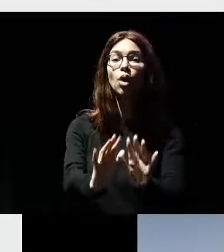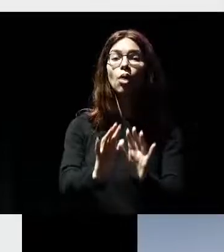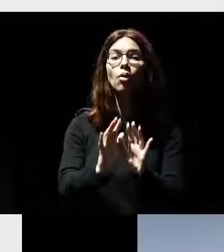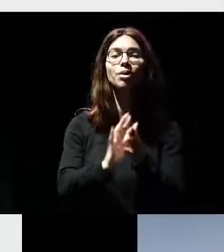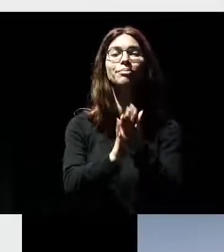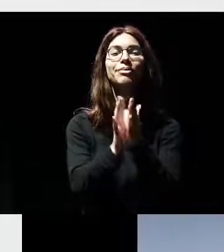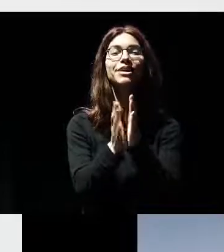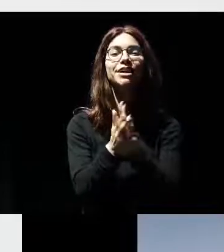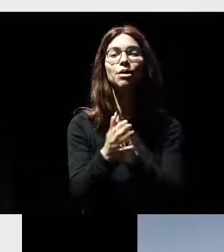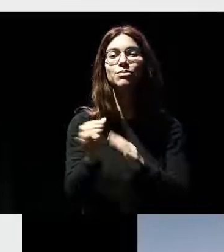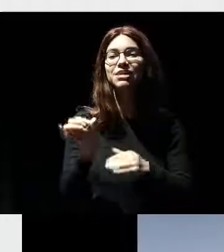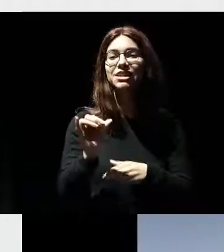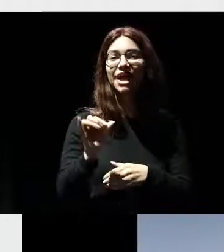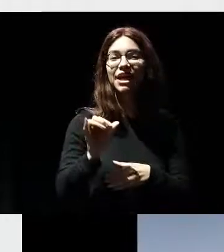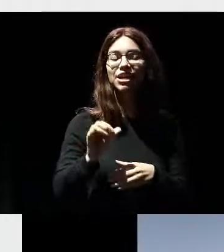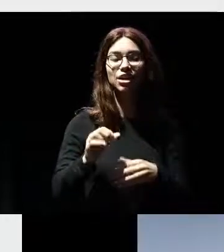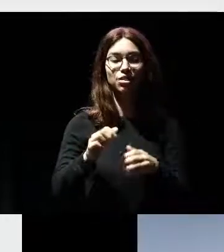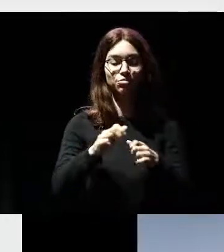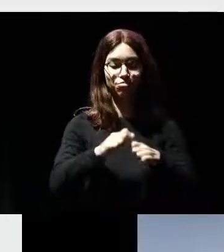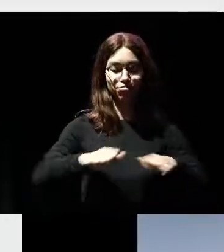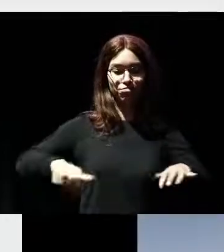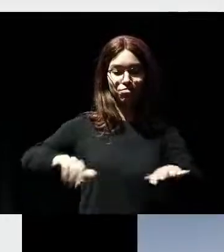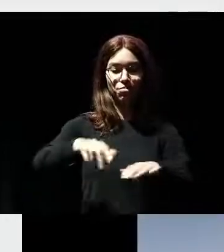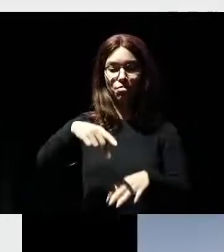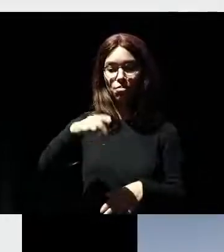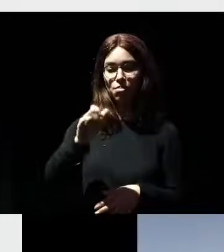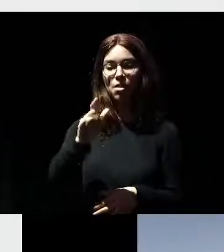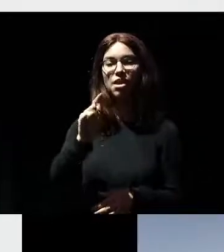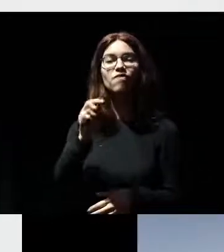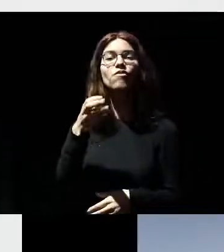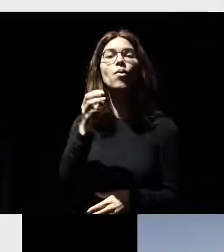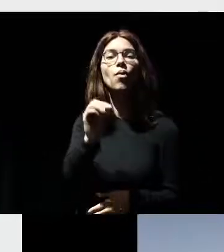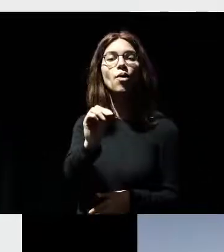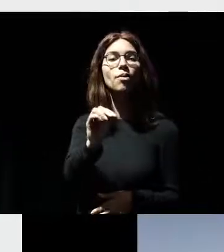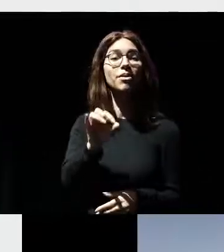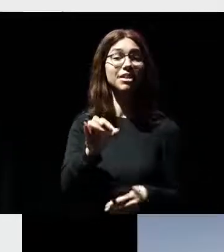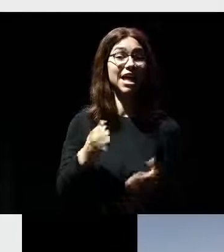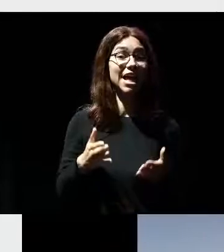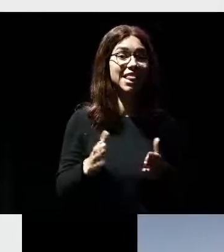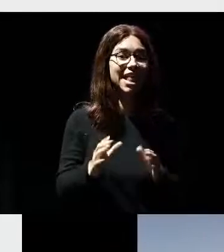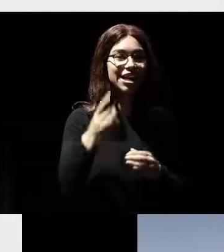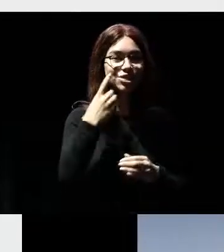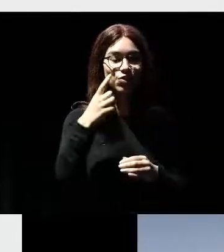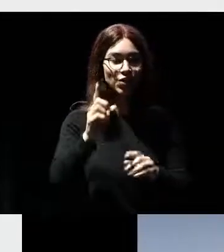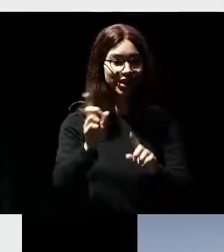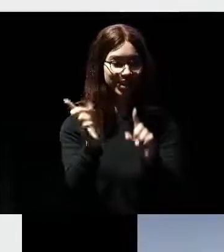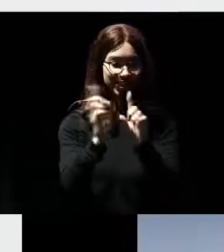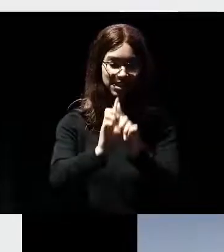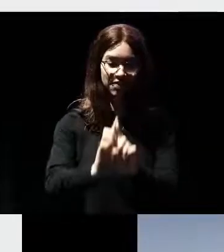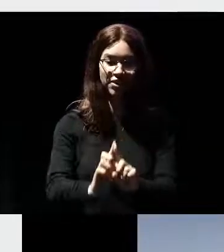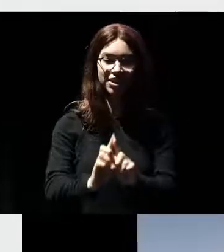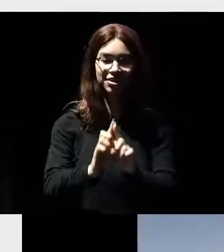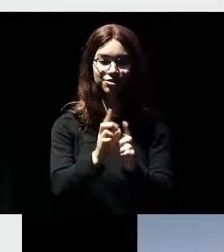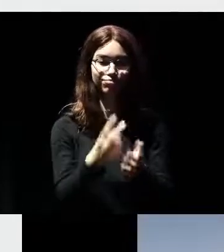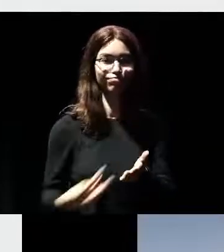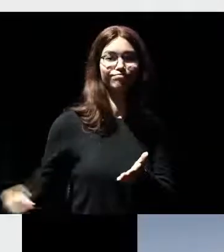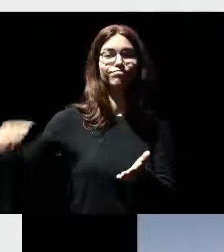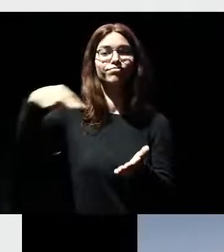becomes a kind of armature or platform to allow for different